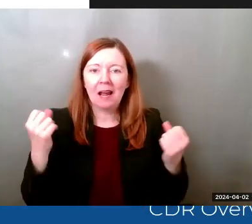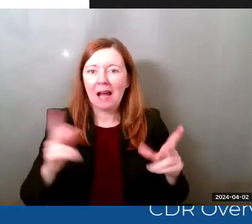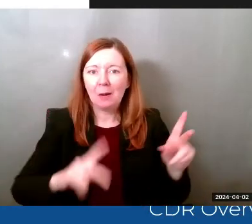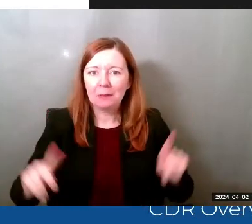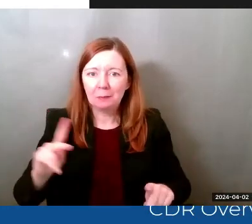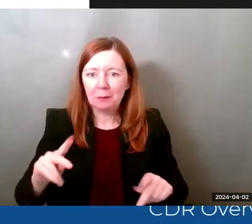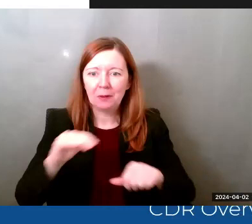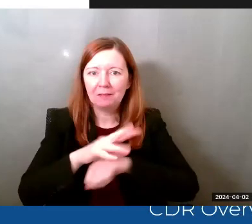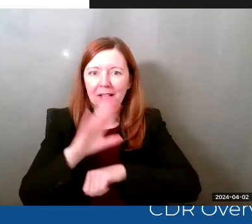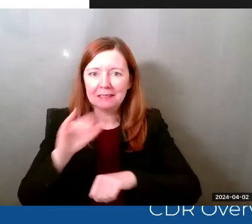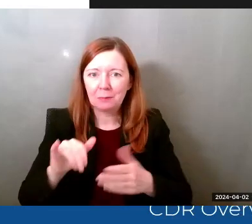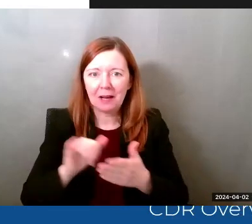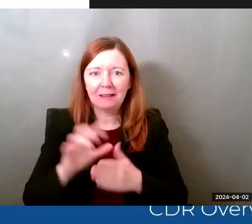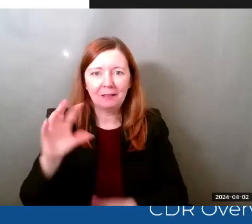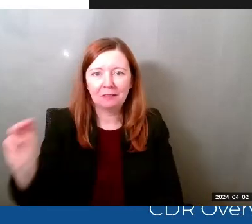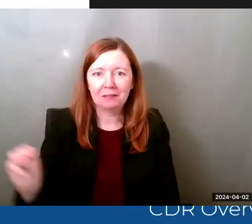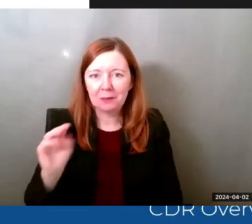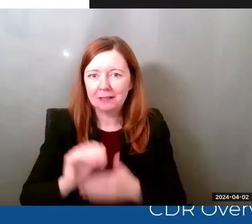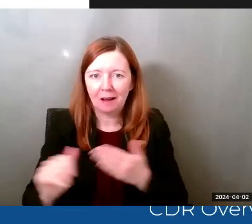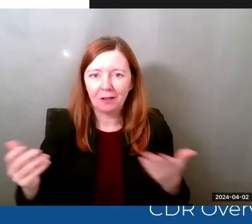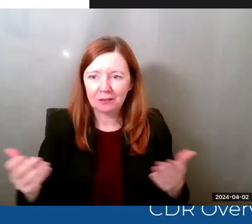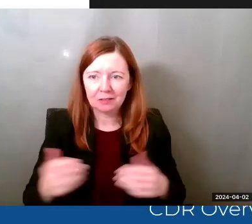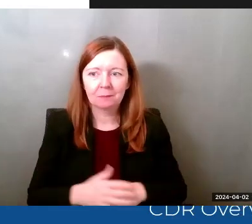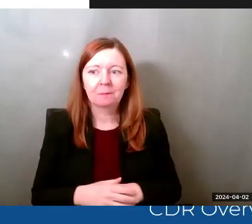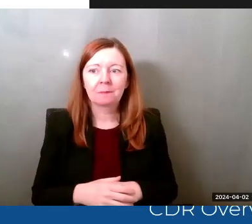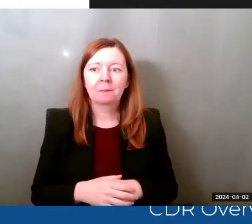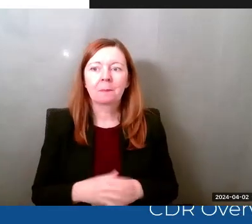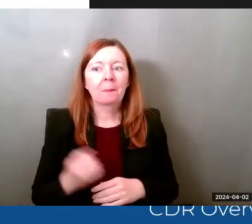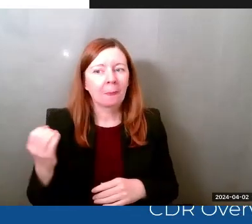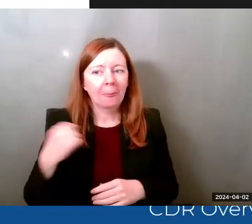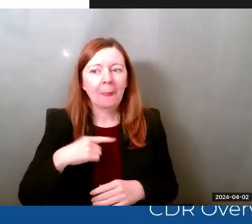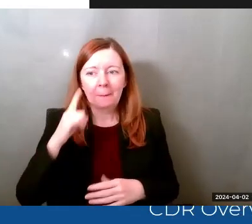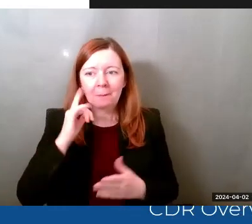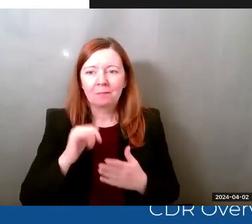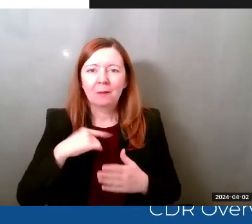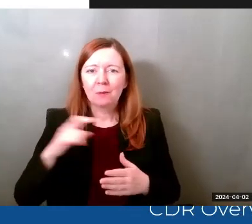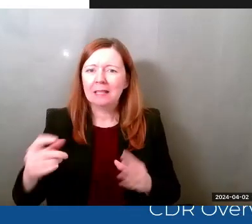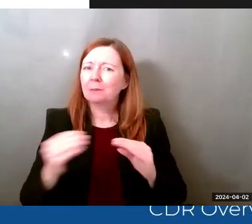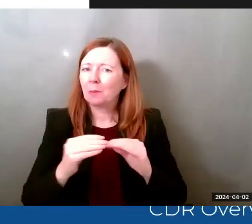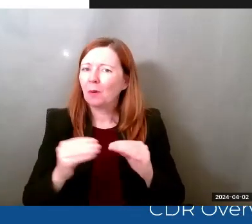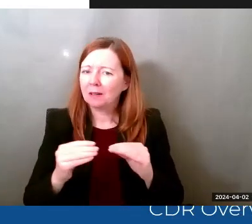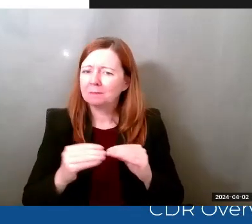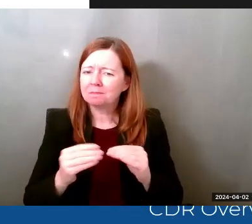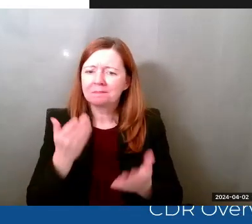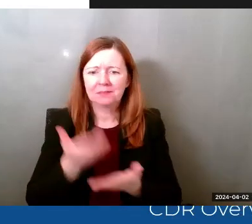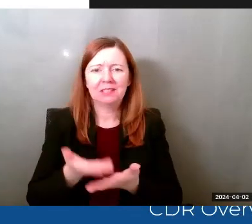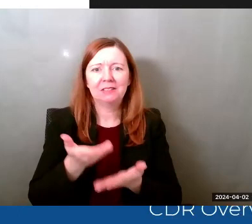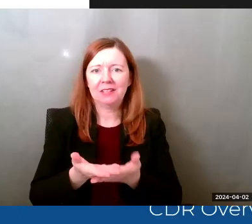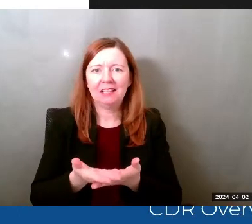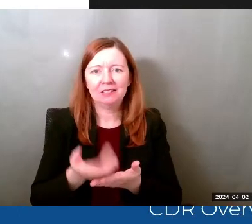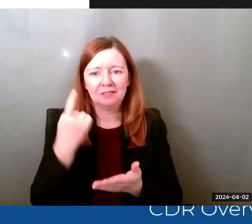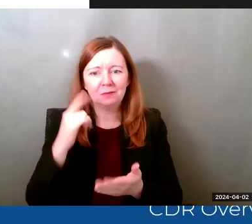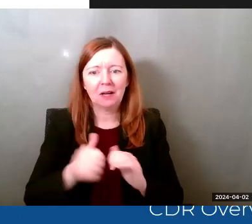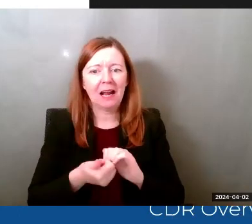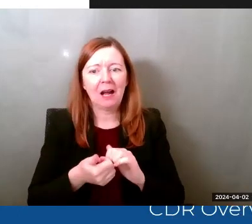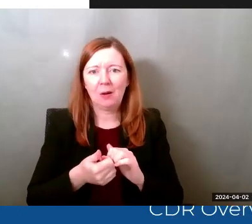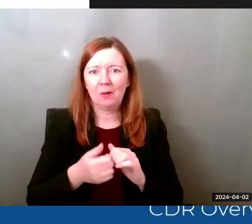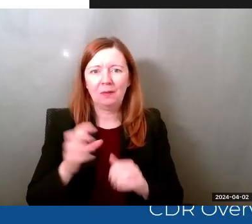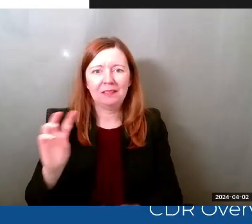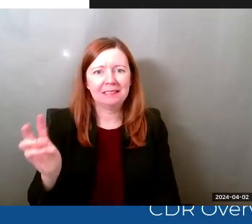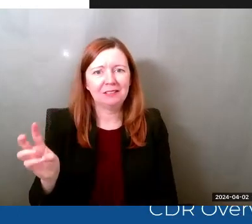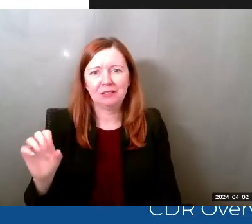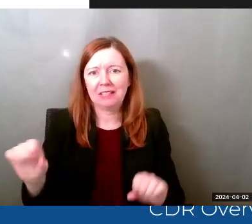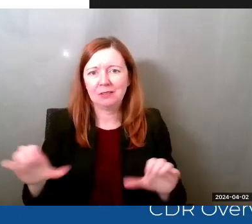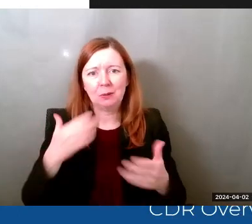people will be affected by that $50 million. So I think we need more justification for how the Sixers can do